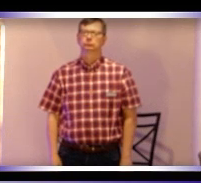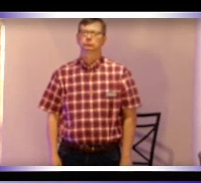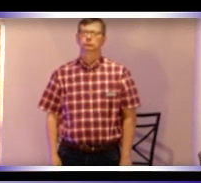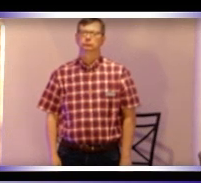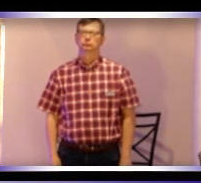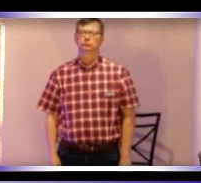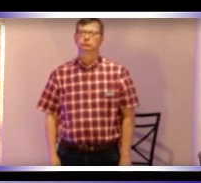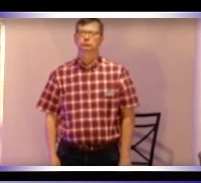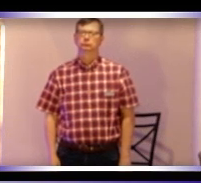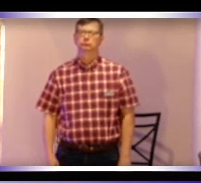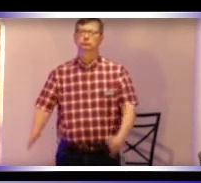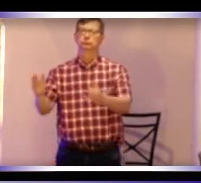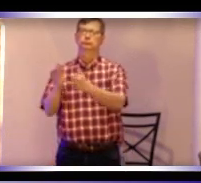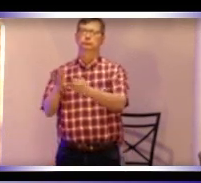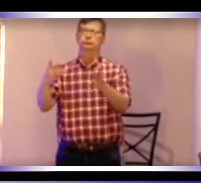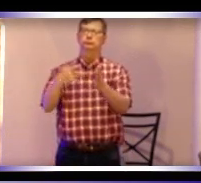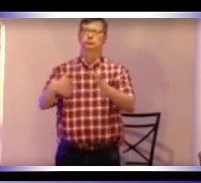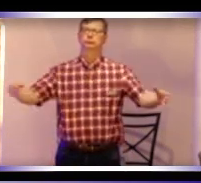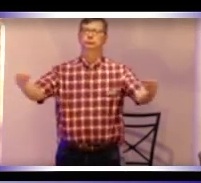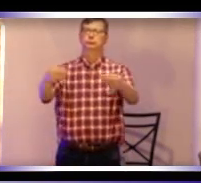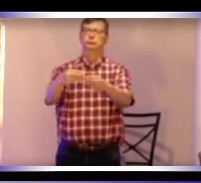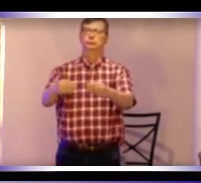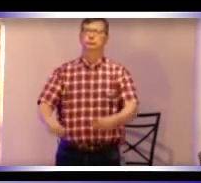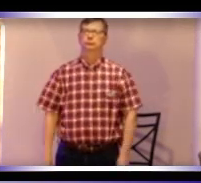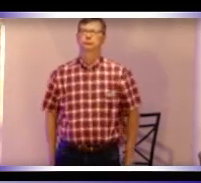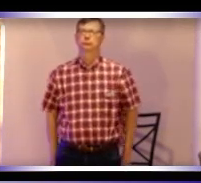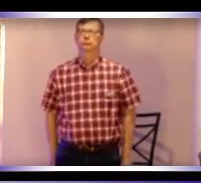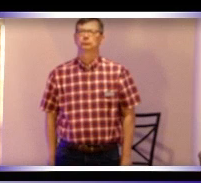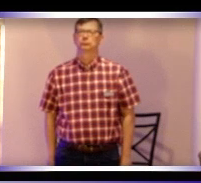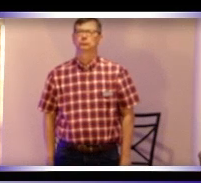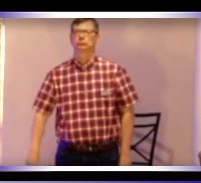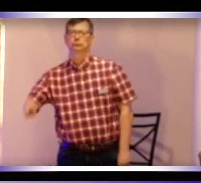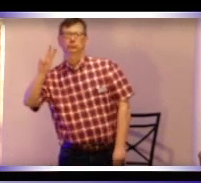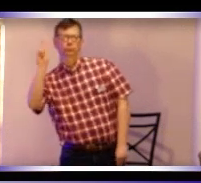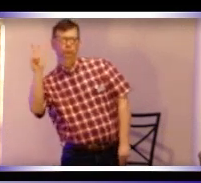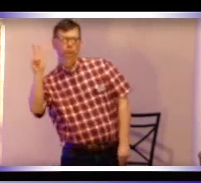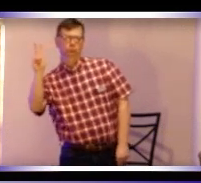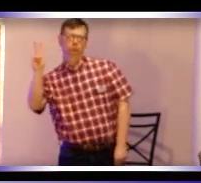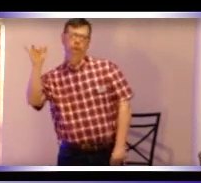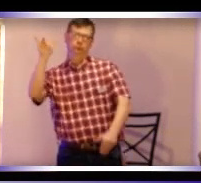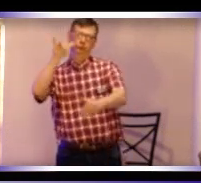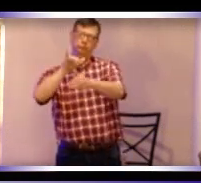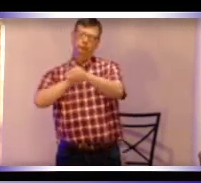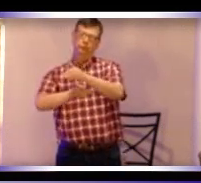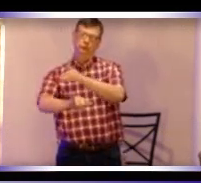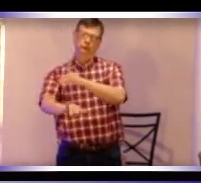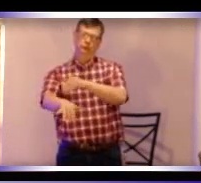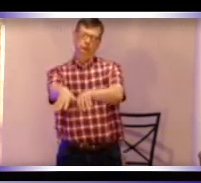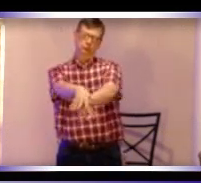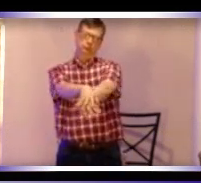And it begins with a couple of very deep yet gentle breaths.